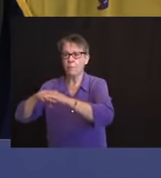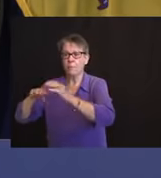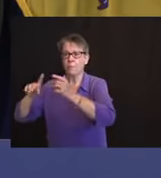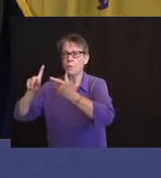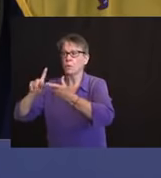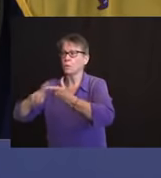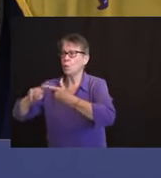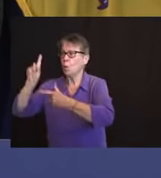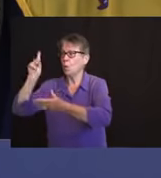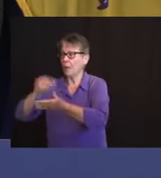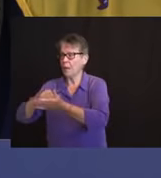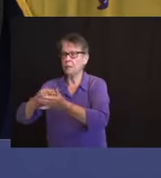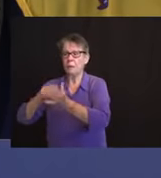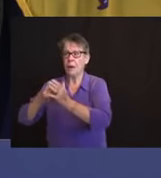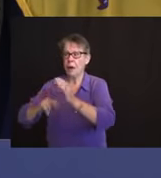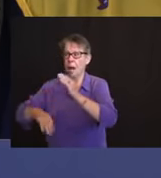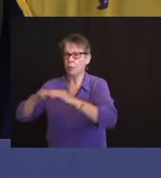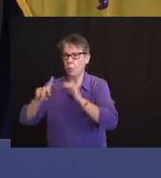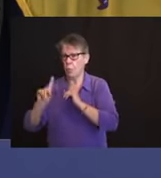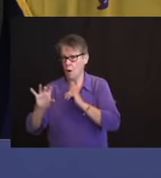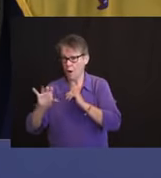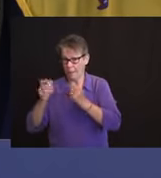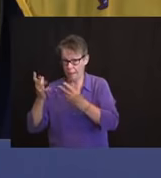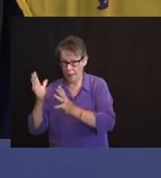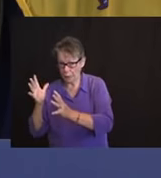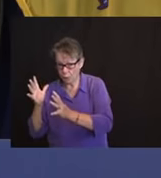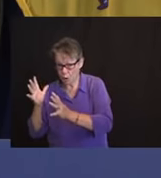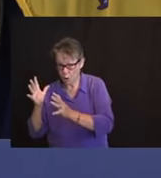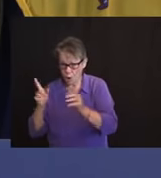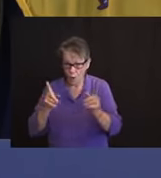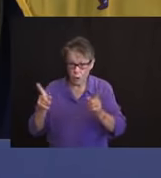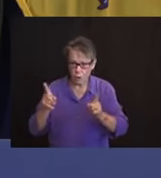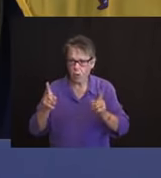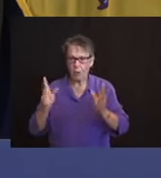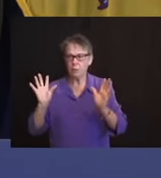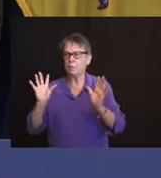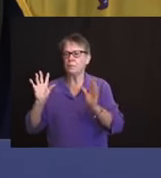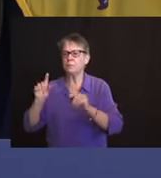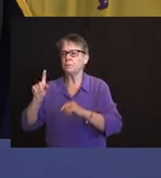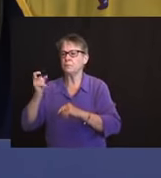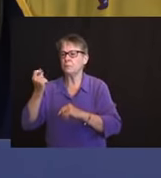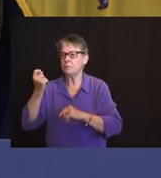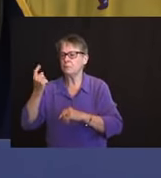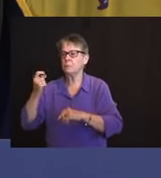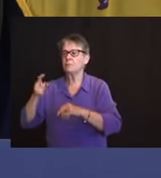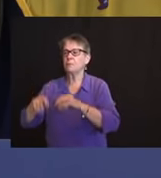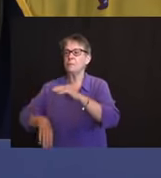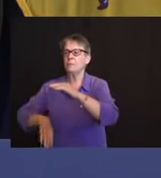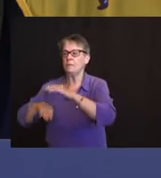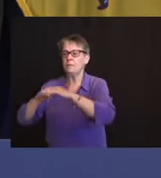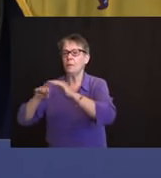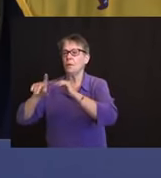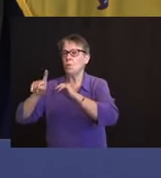mentioned racetracks. Would the limit for spectators come July 2nd be 250?